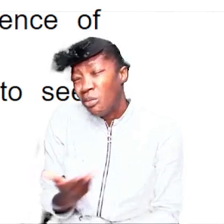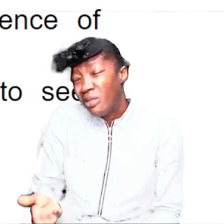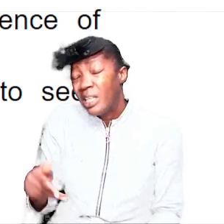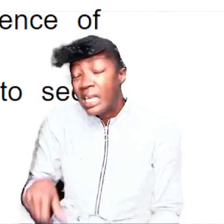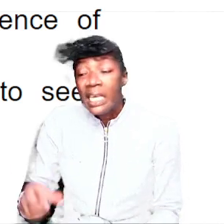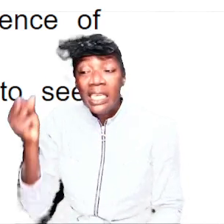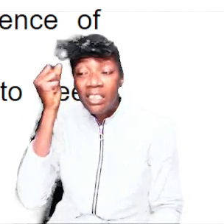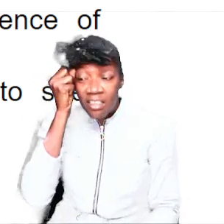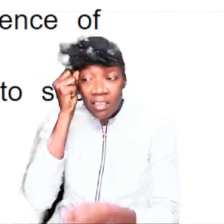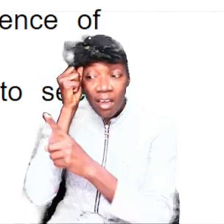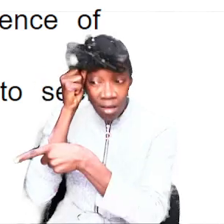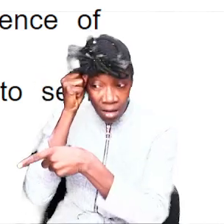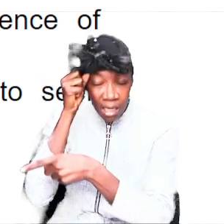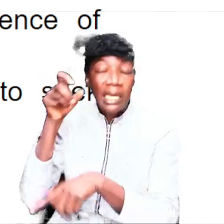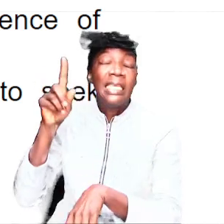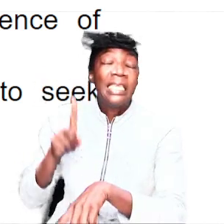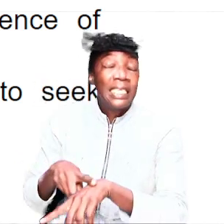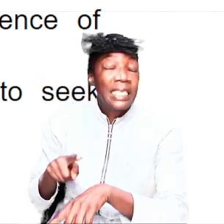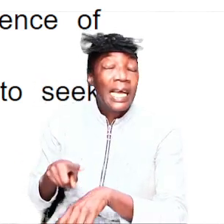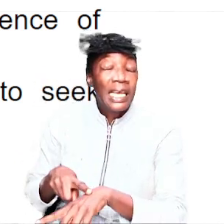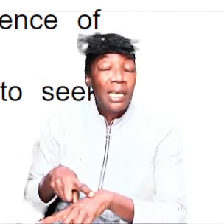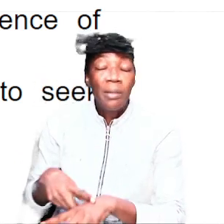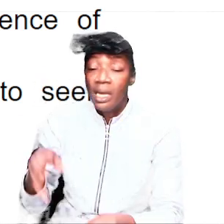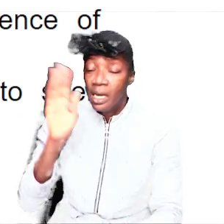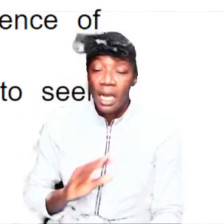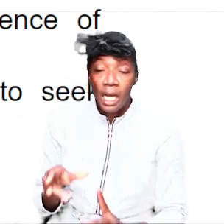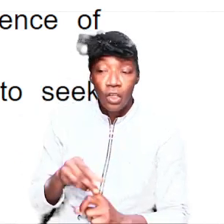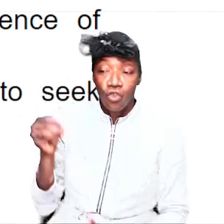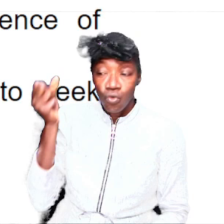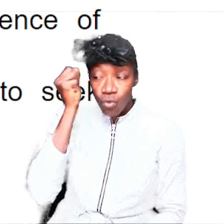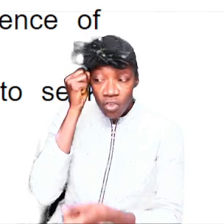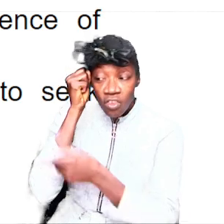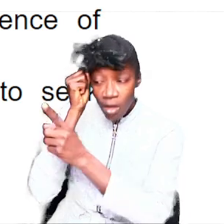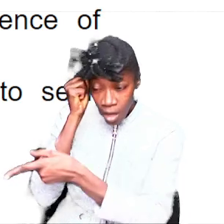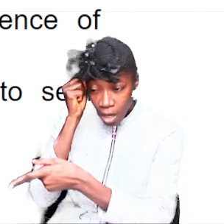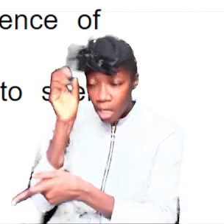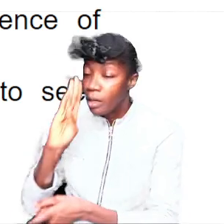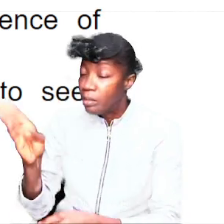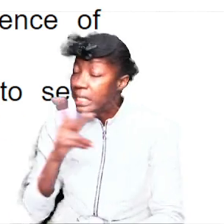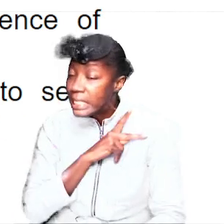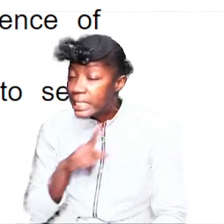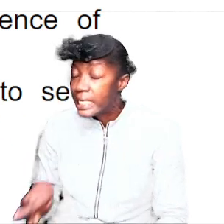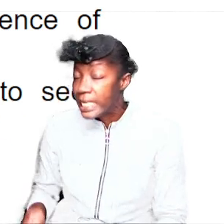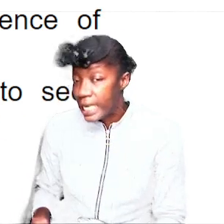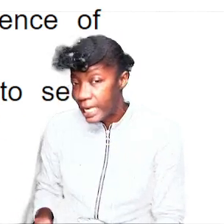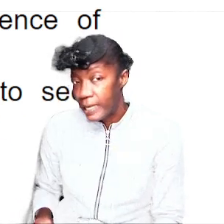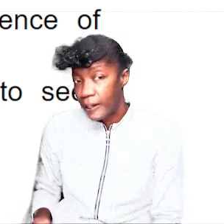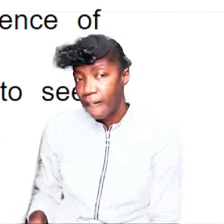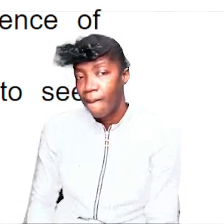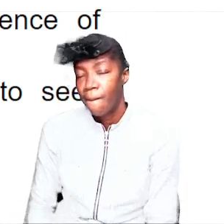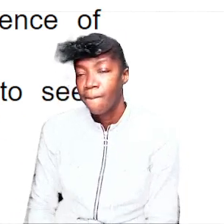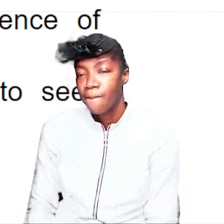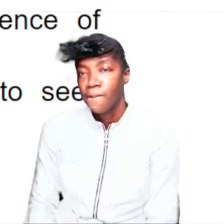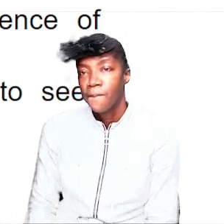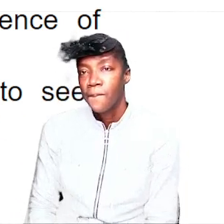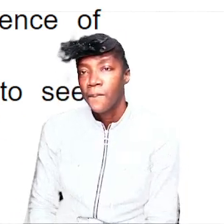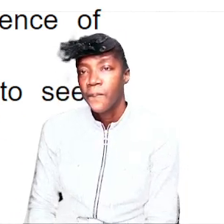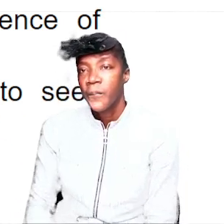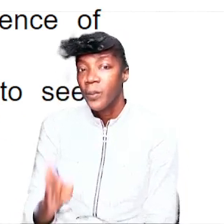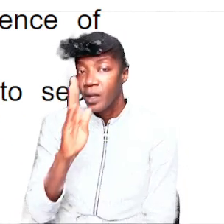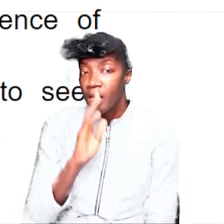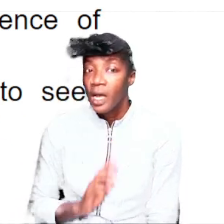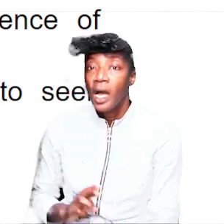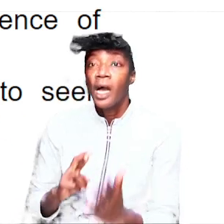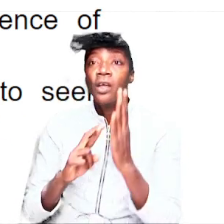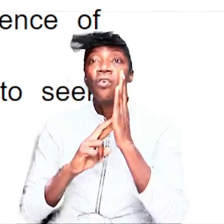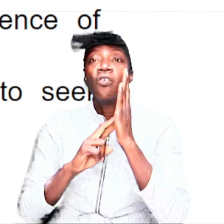Saul at that time, and God chose him to be the king. Now, God